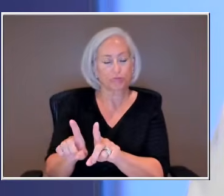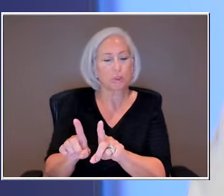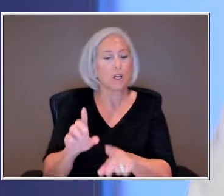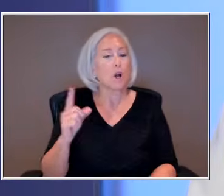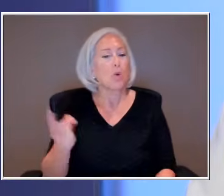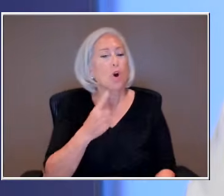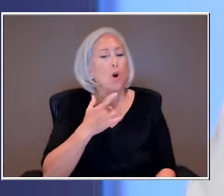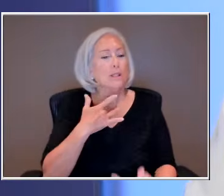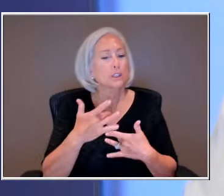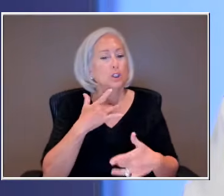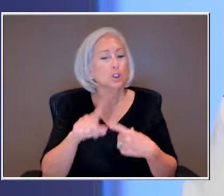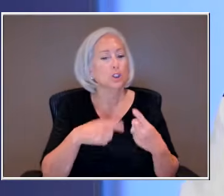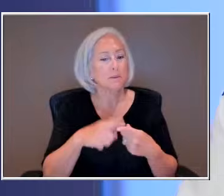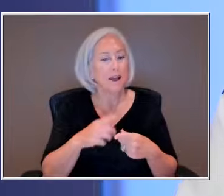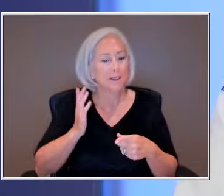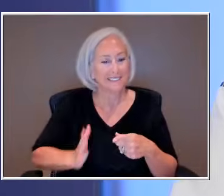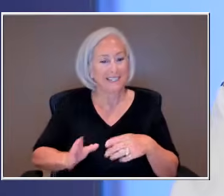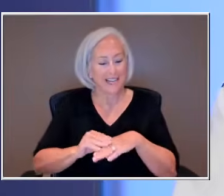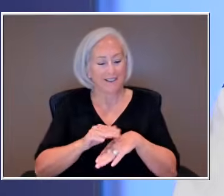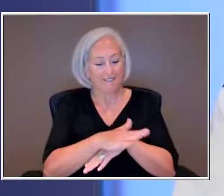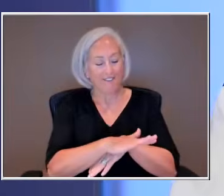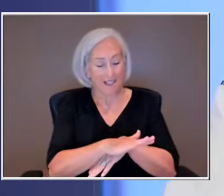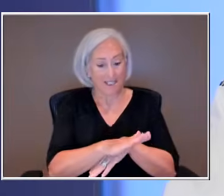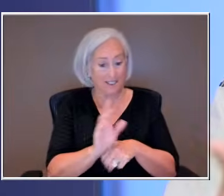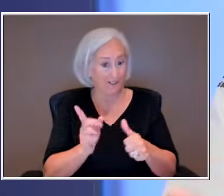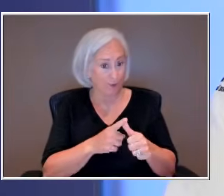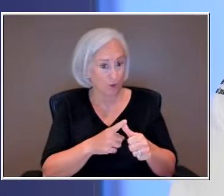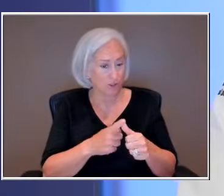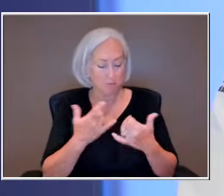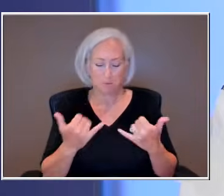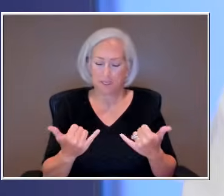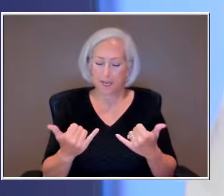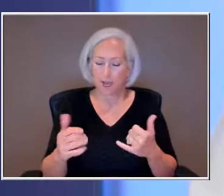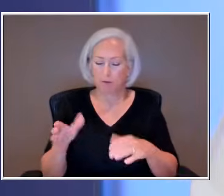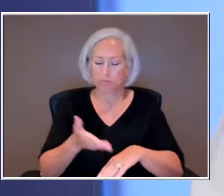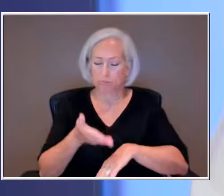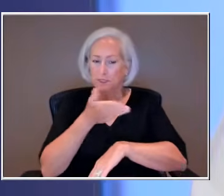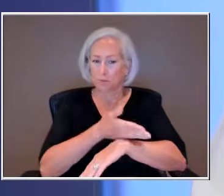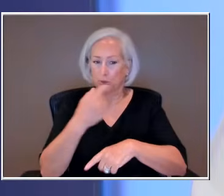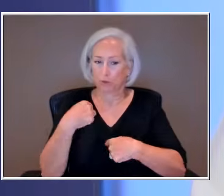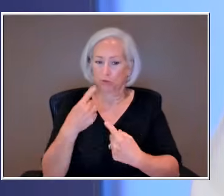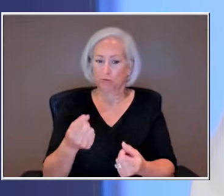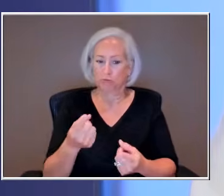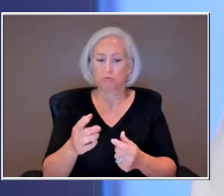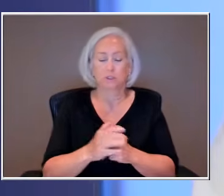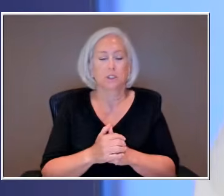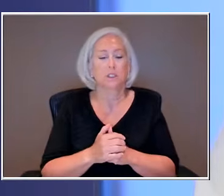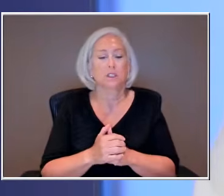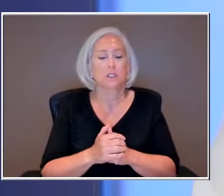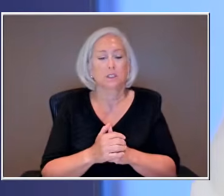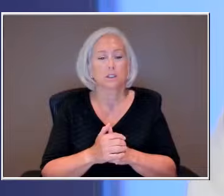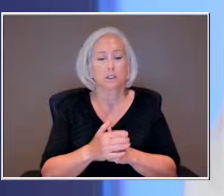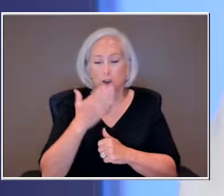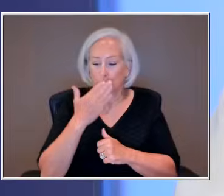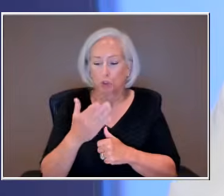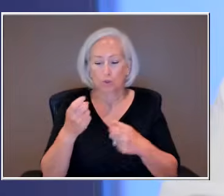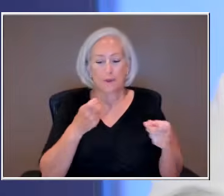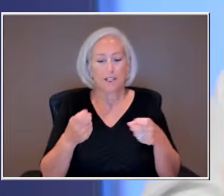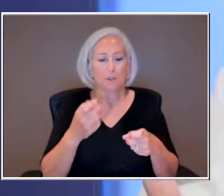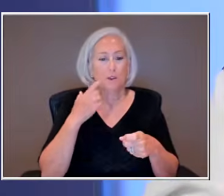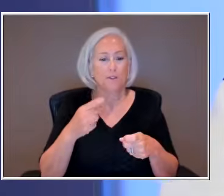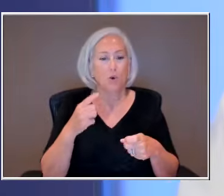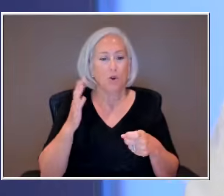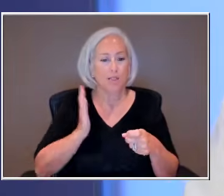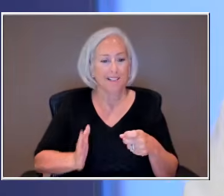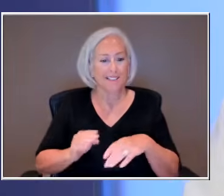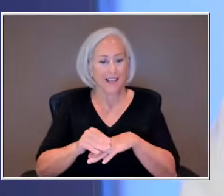T cell will have initially, but now we're doing much better and we have great management for the side effects. The